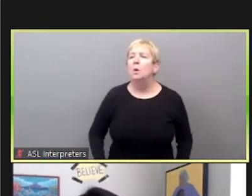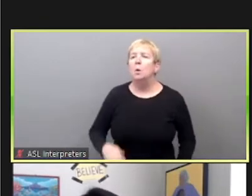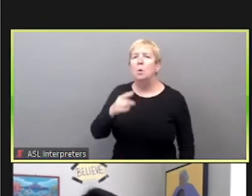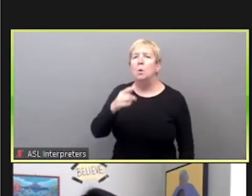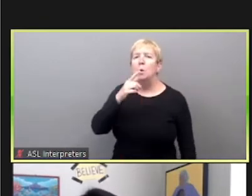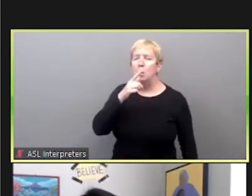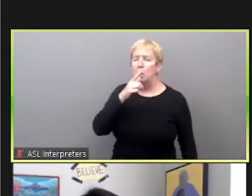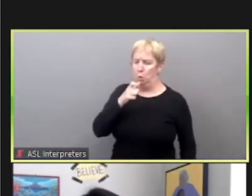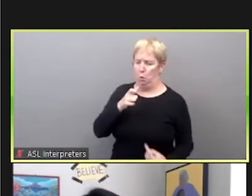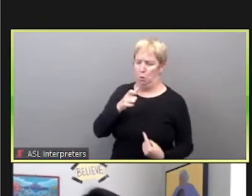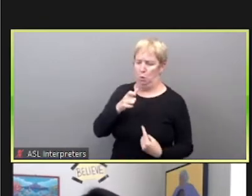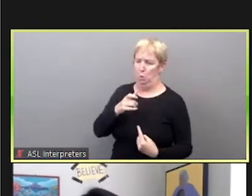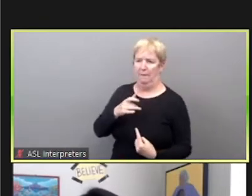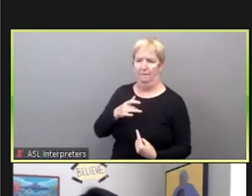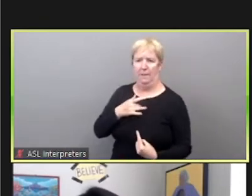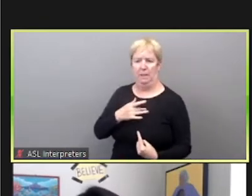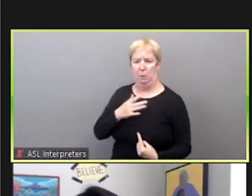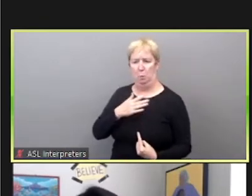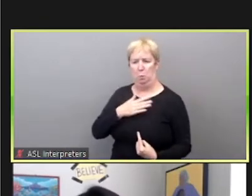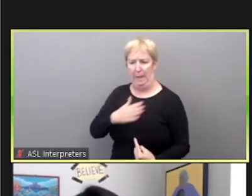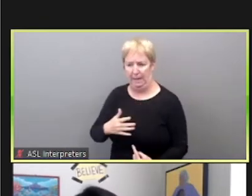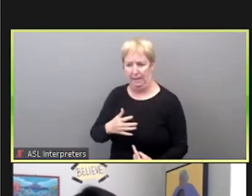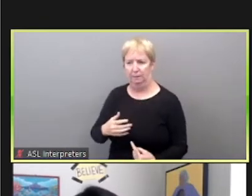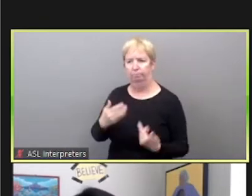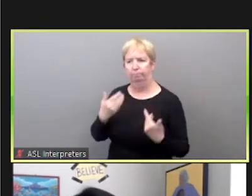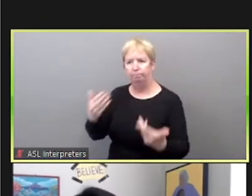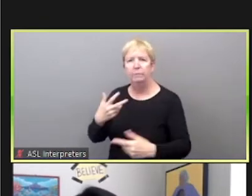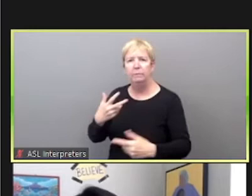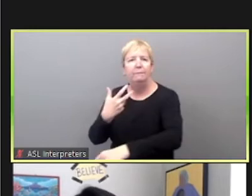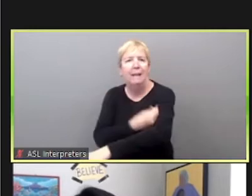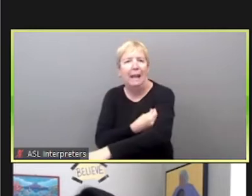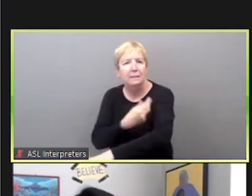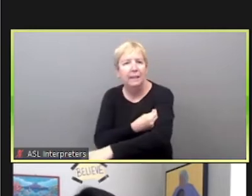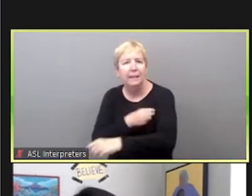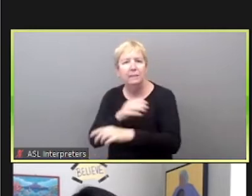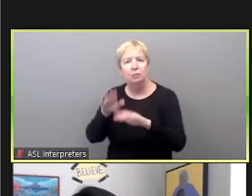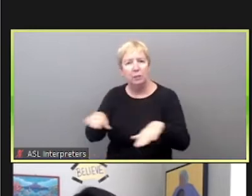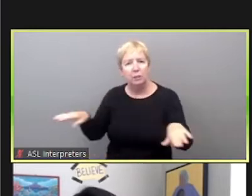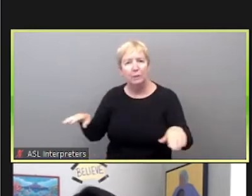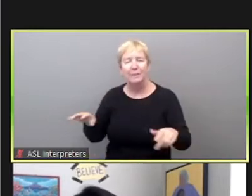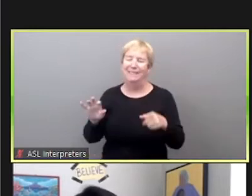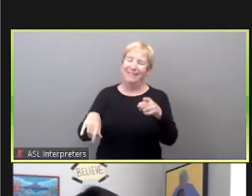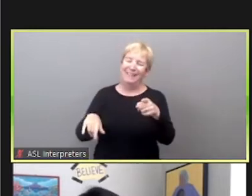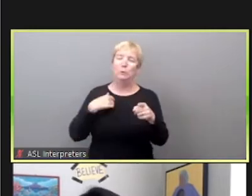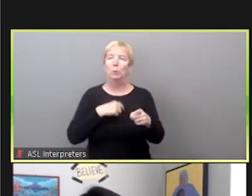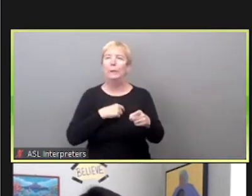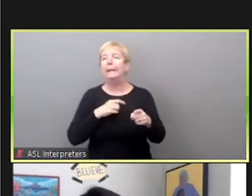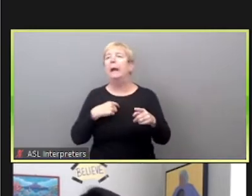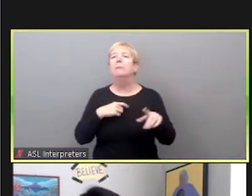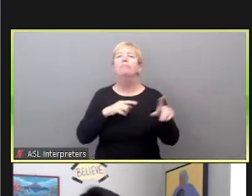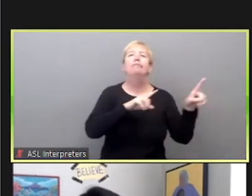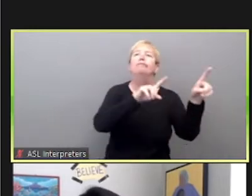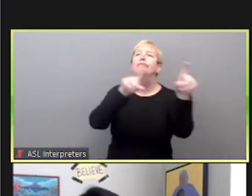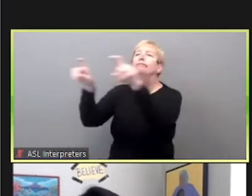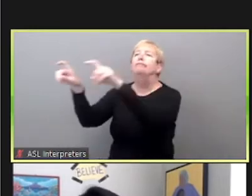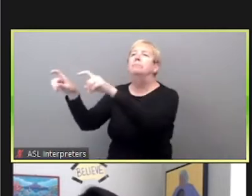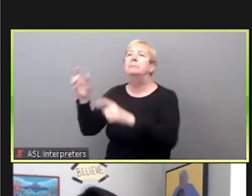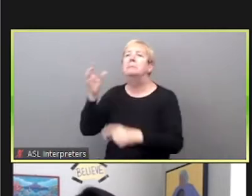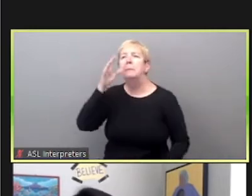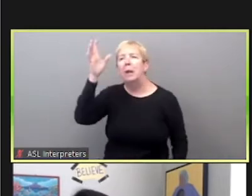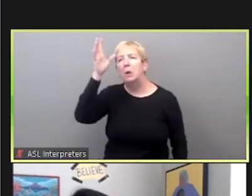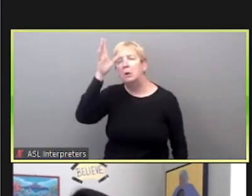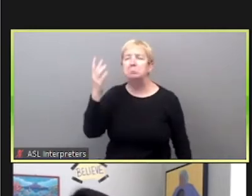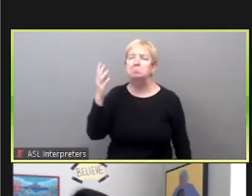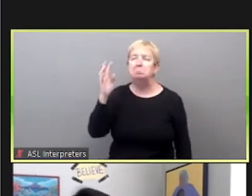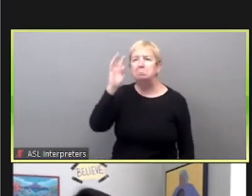to vaccinate their kids. And this was a hypothetical survey that was sent out to parents asking them